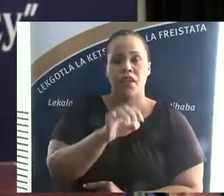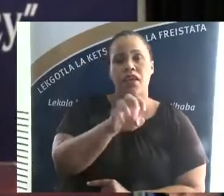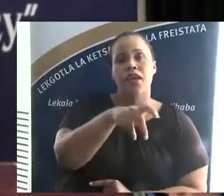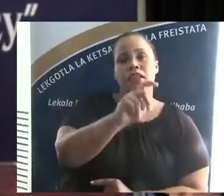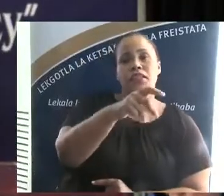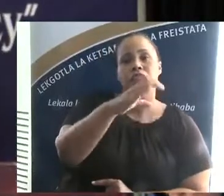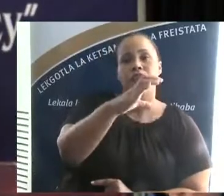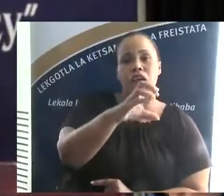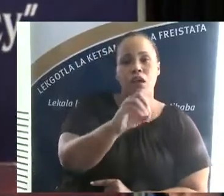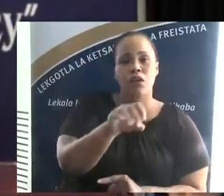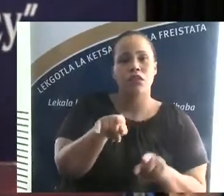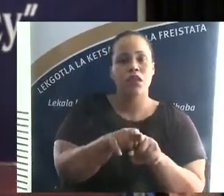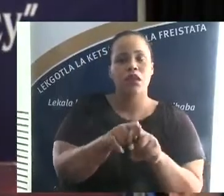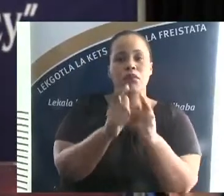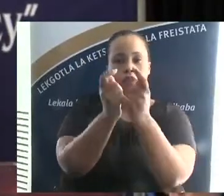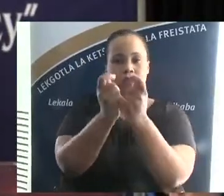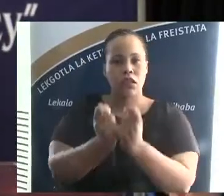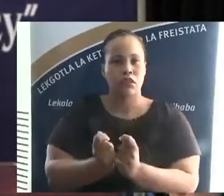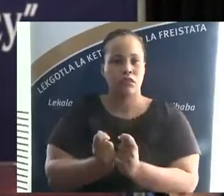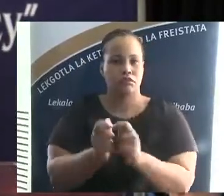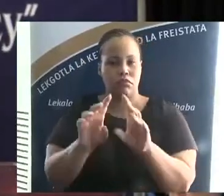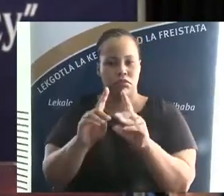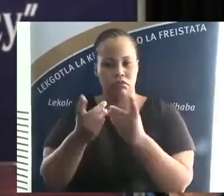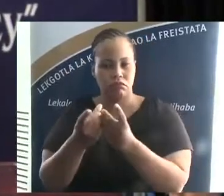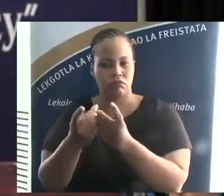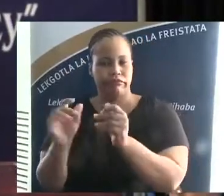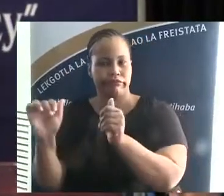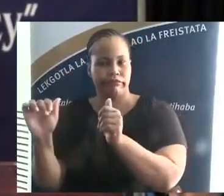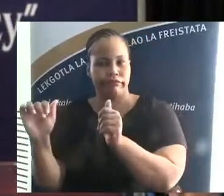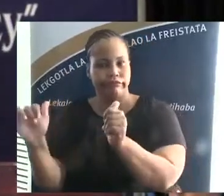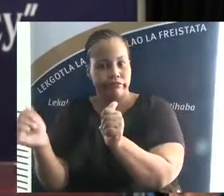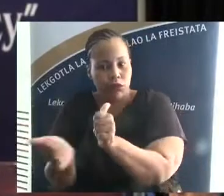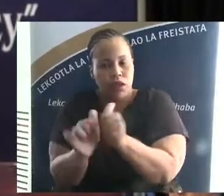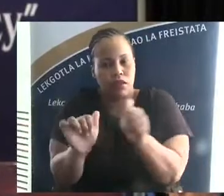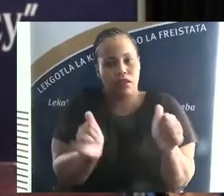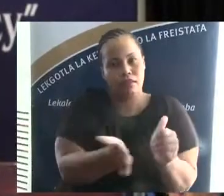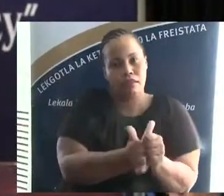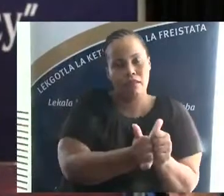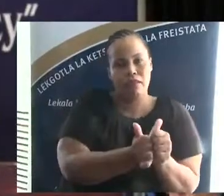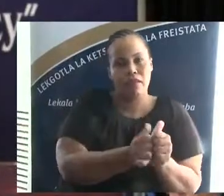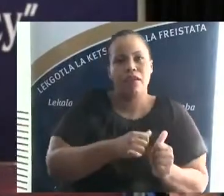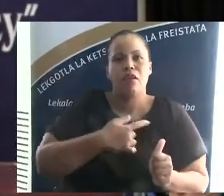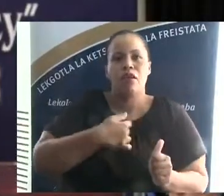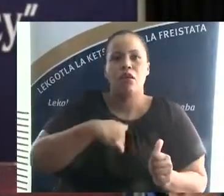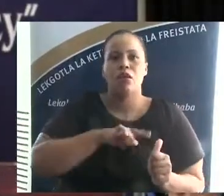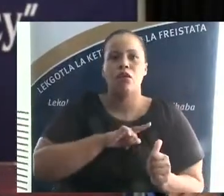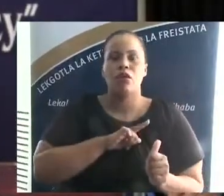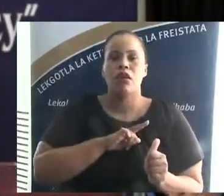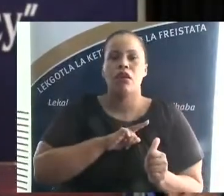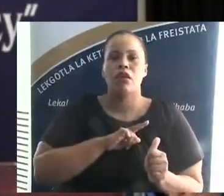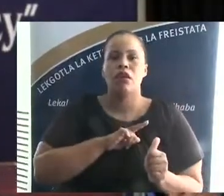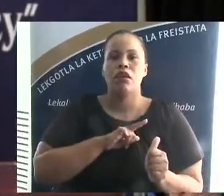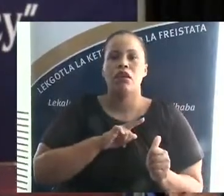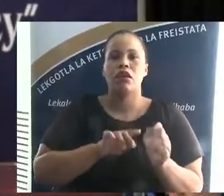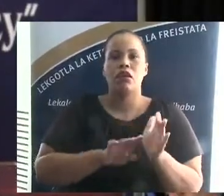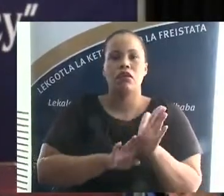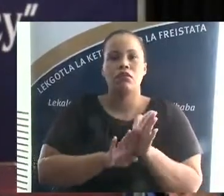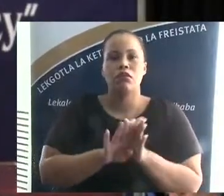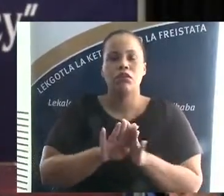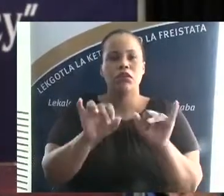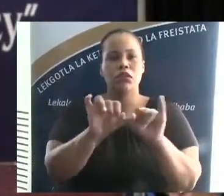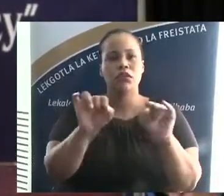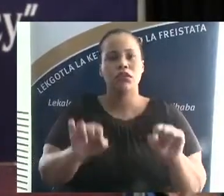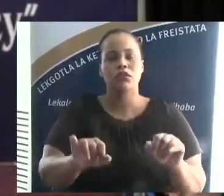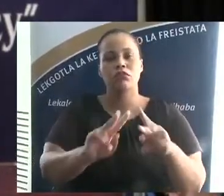Treasury, together with all departments and entities, are continuing on working on various improvement systems